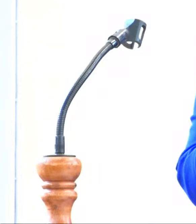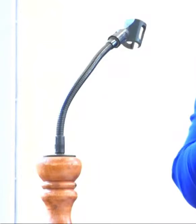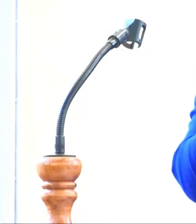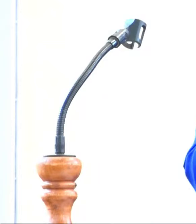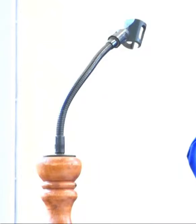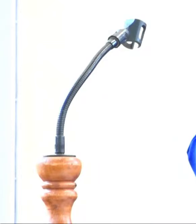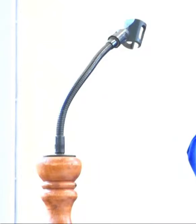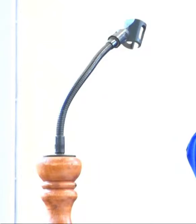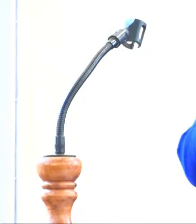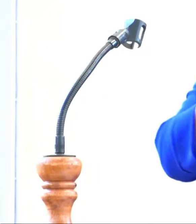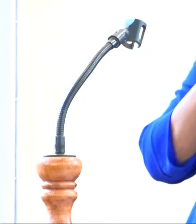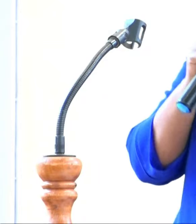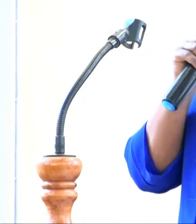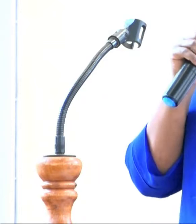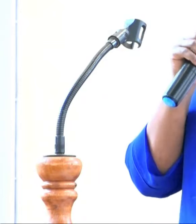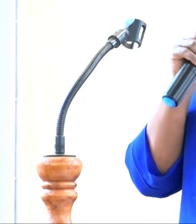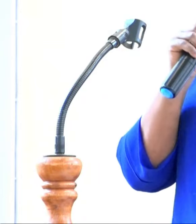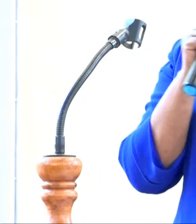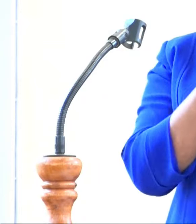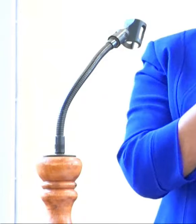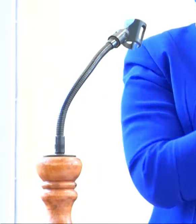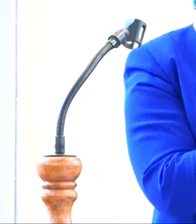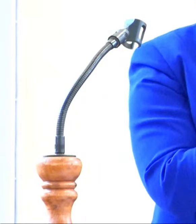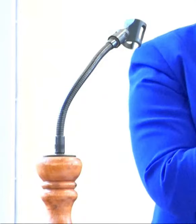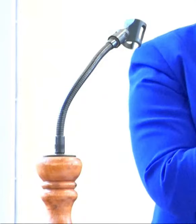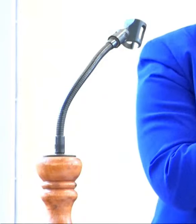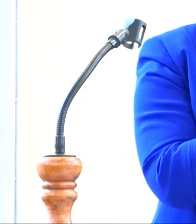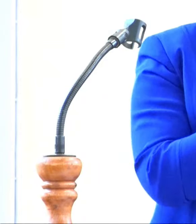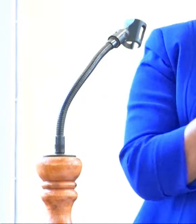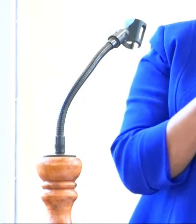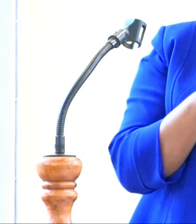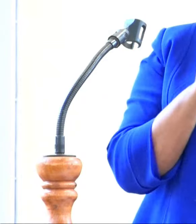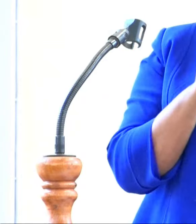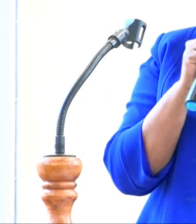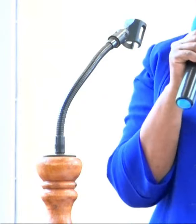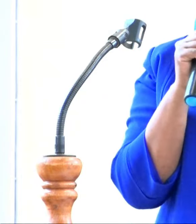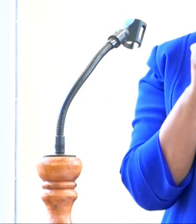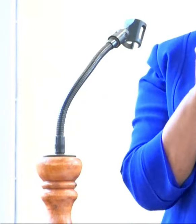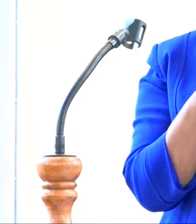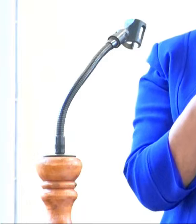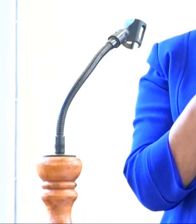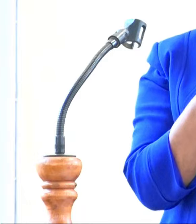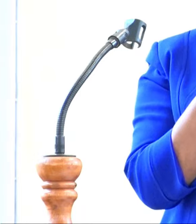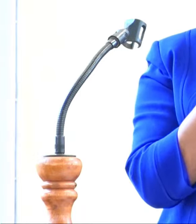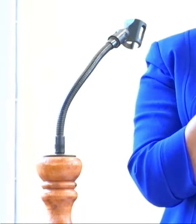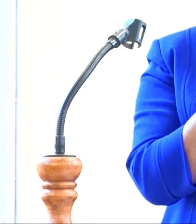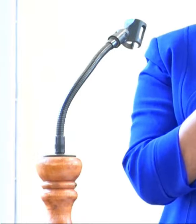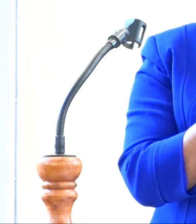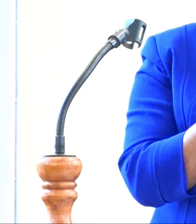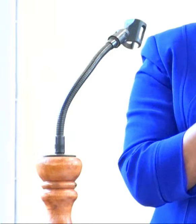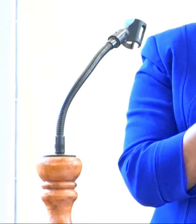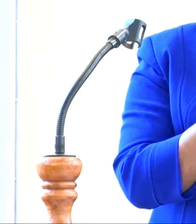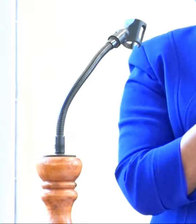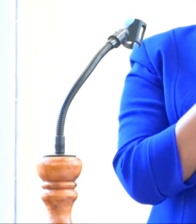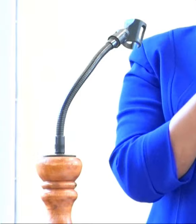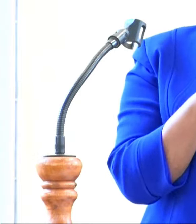kwa nyumba. Uko mpaka na gumboots. Uko mpaka na boots zenye tunavaanga ladies. And men, you can